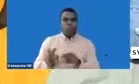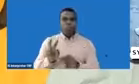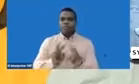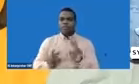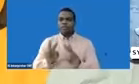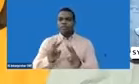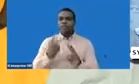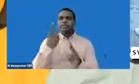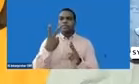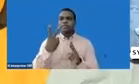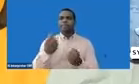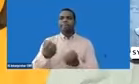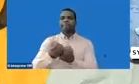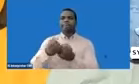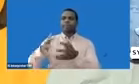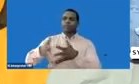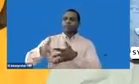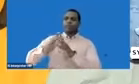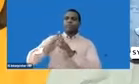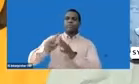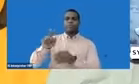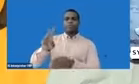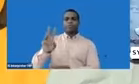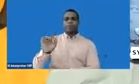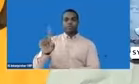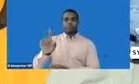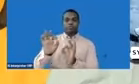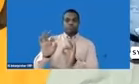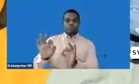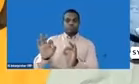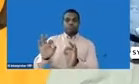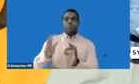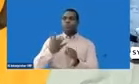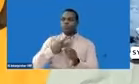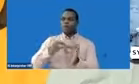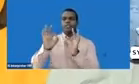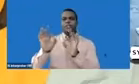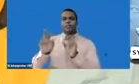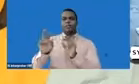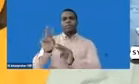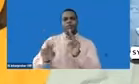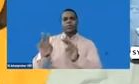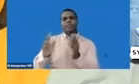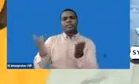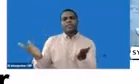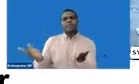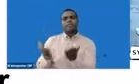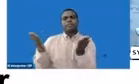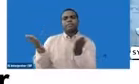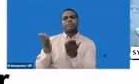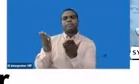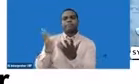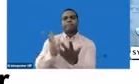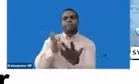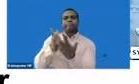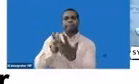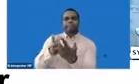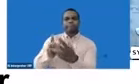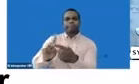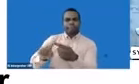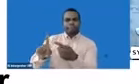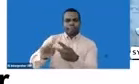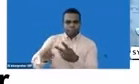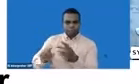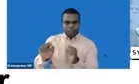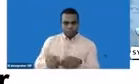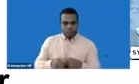monitoring is focusing on compliance and full compliance. So the non-compliance part, the simplified, is picking up